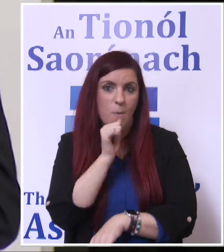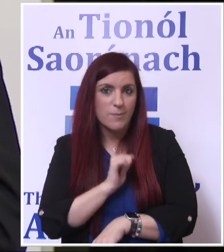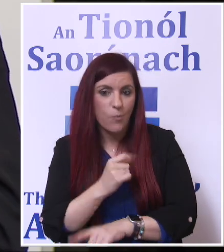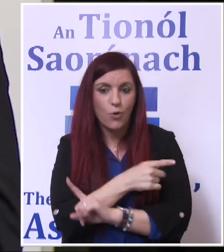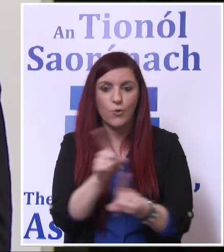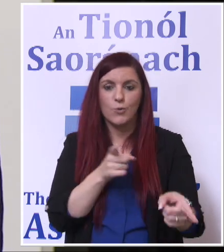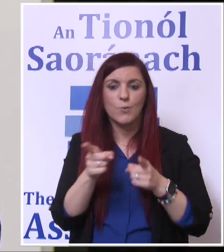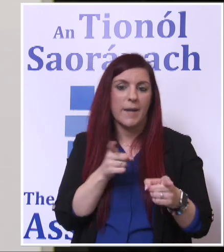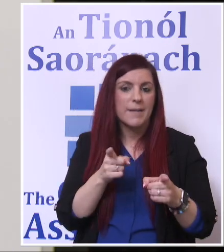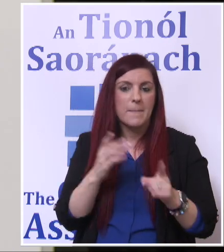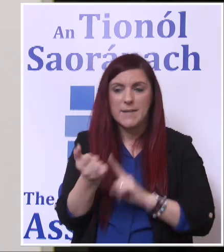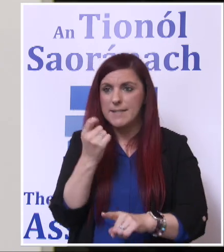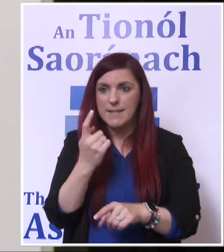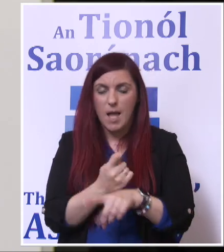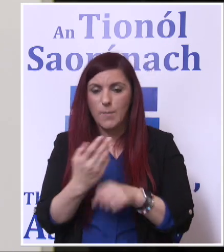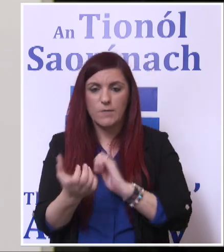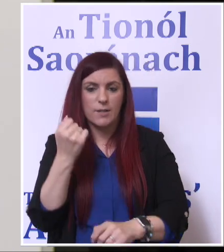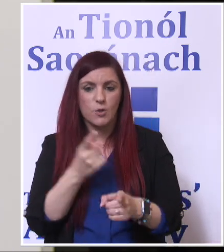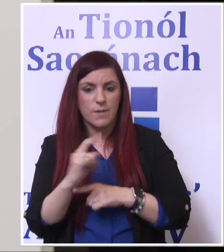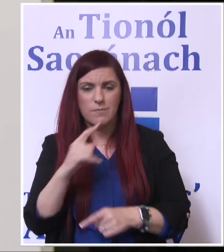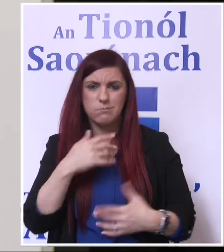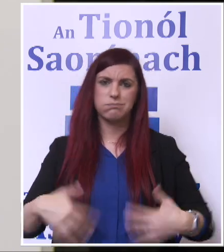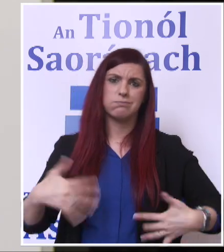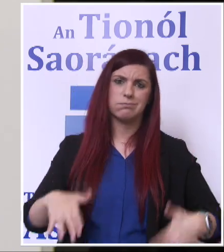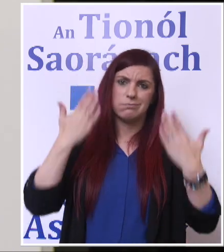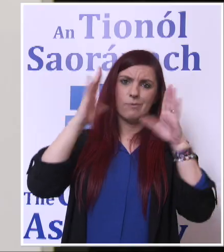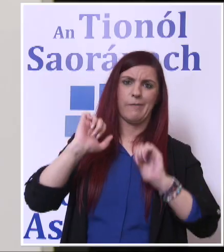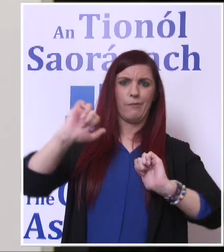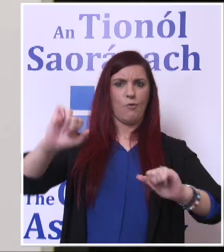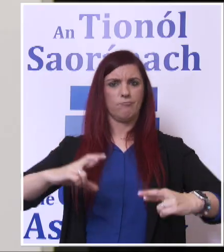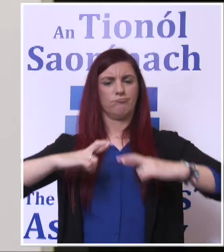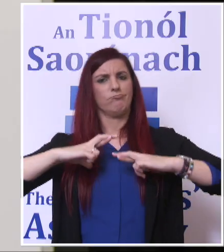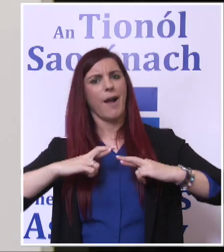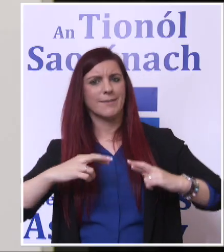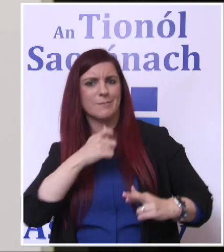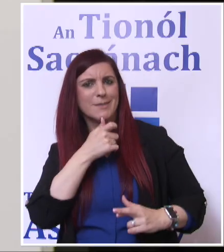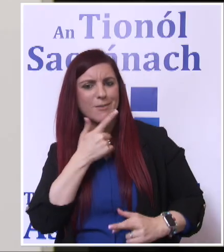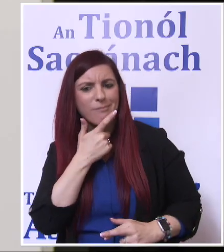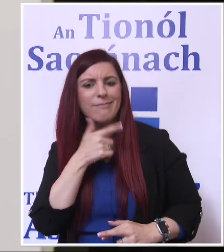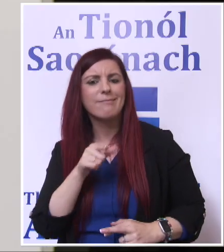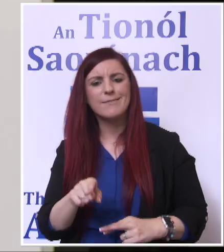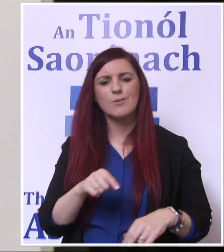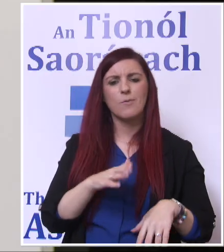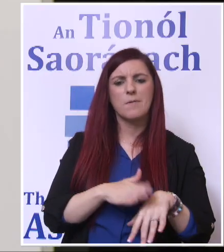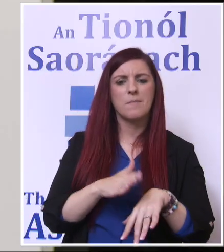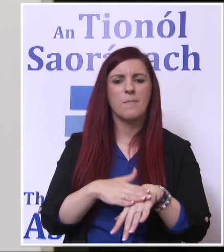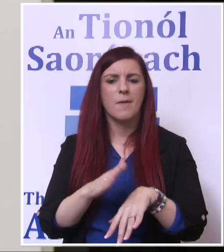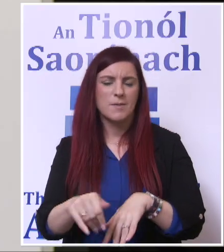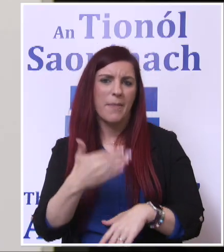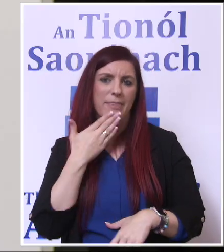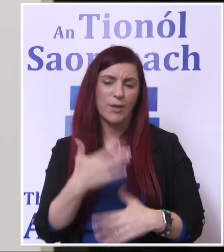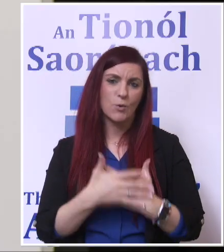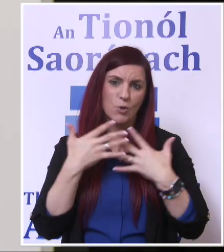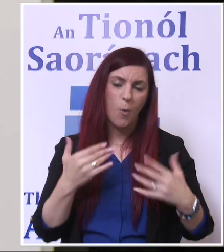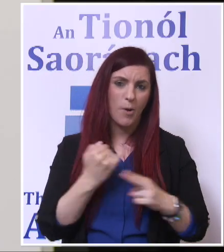doing, the time that you've taken to do this, is a remarkable display of your patriotism. Tá mé go mór faoi comín agah ar fad agus